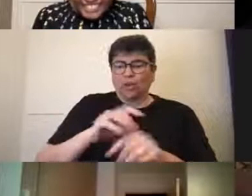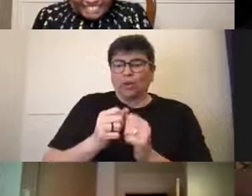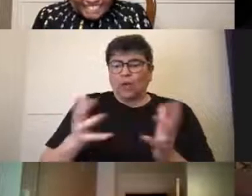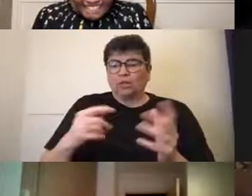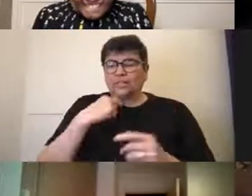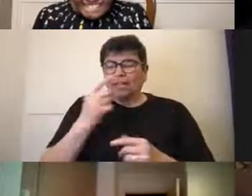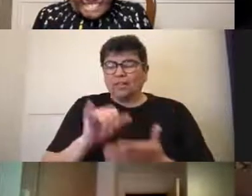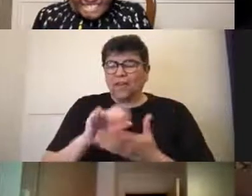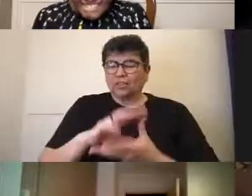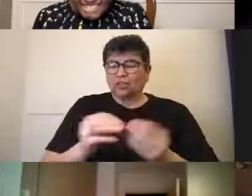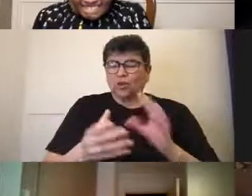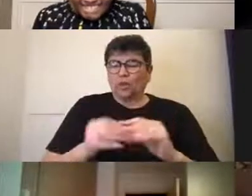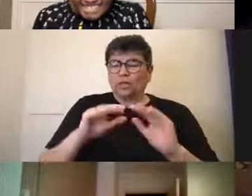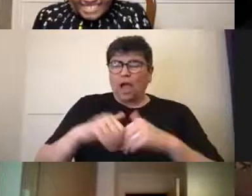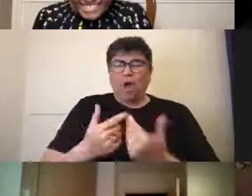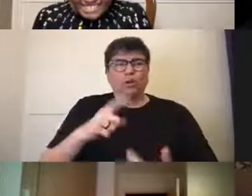But